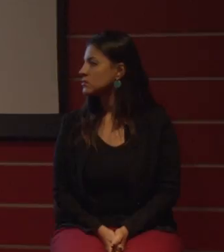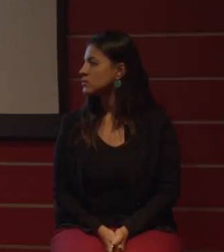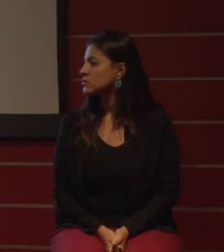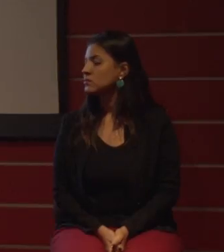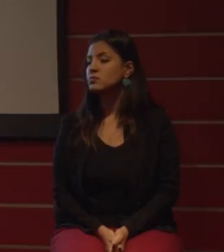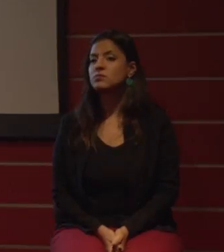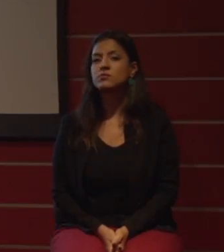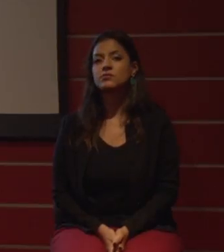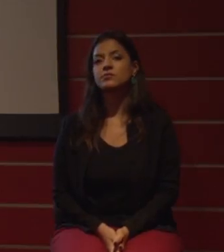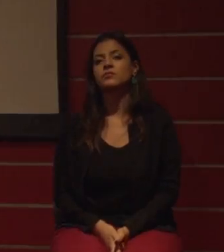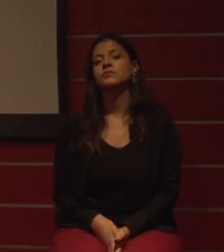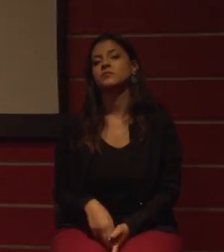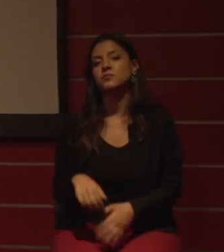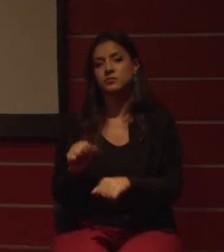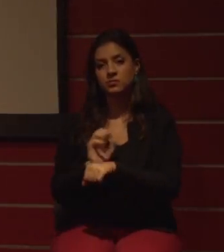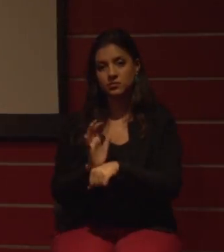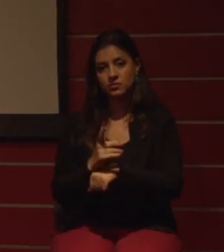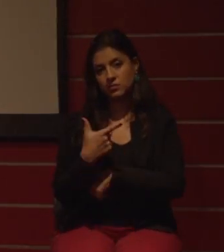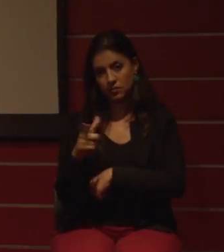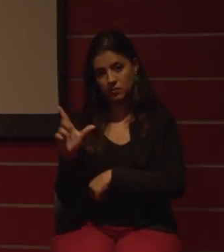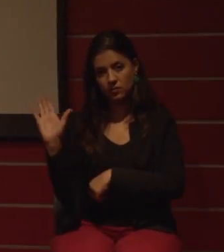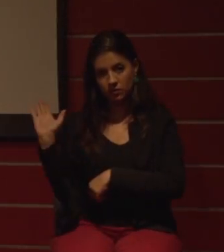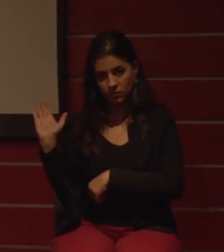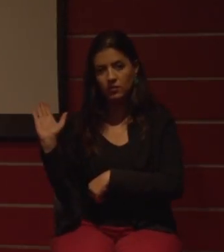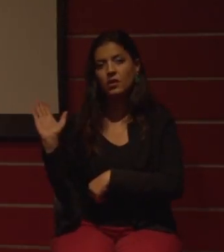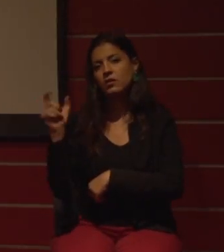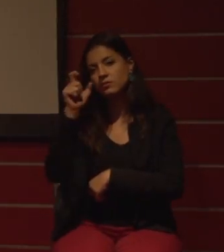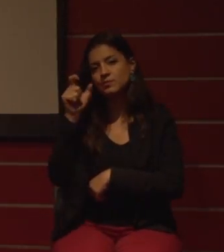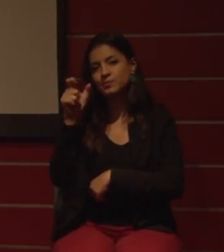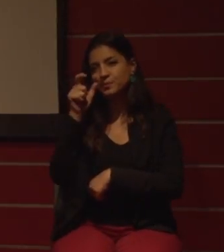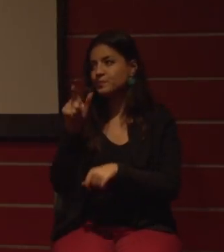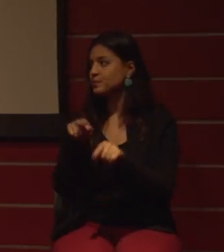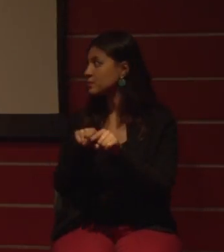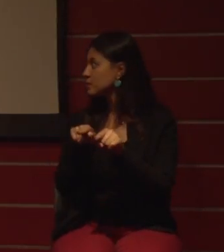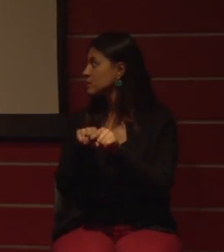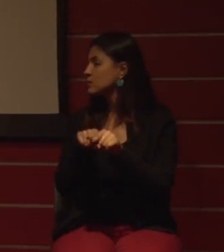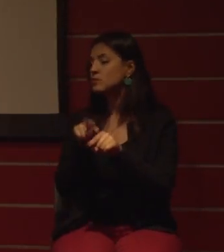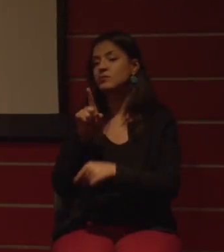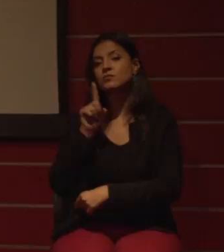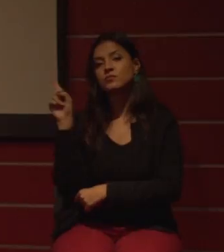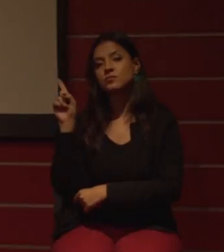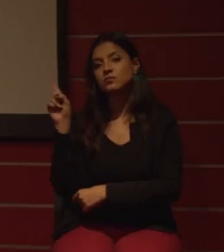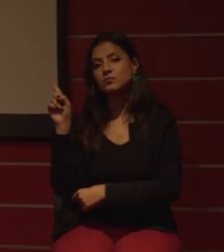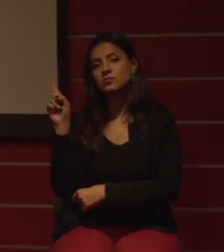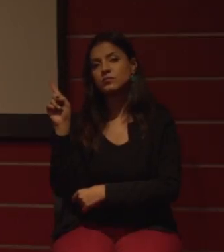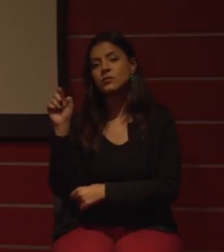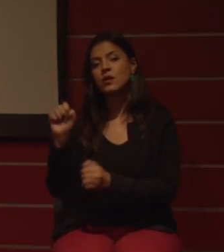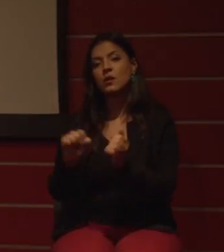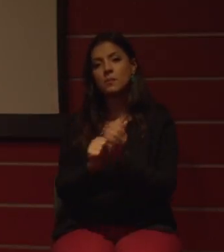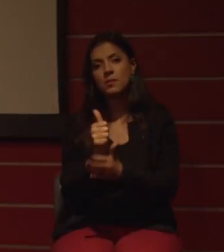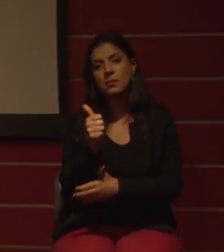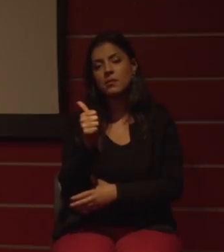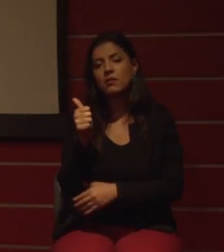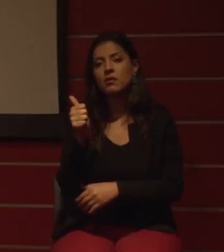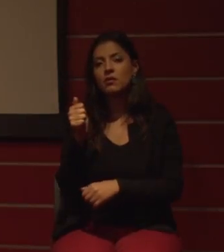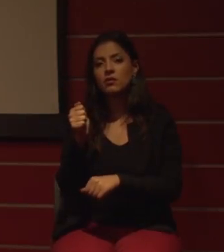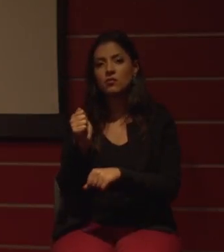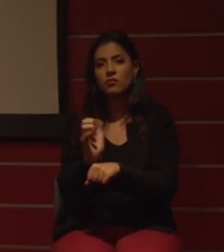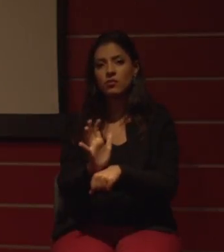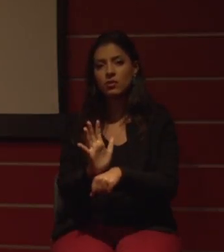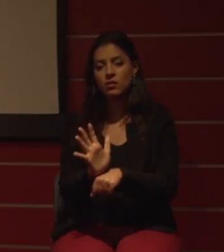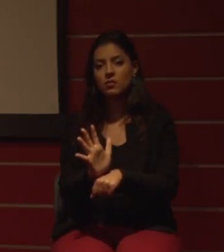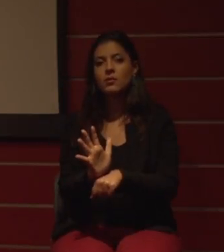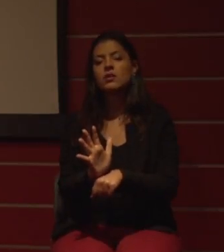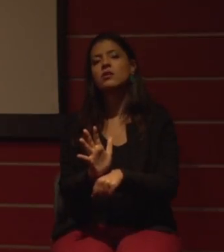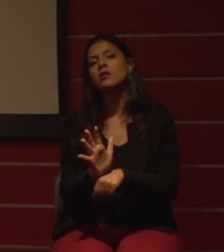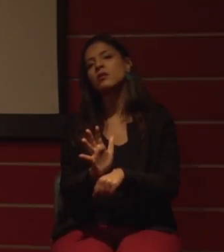eh esse outro aqui é bem interessante também eh Ele é tido como o primeiro filme eh